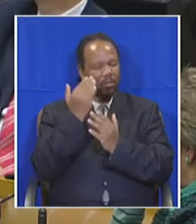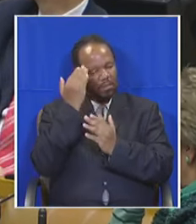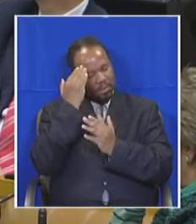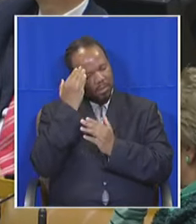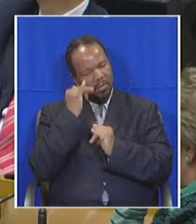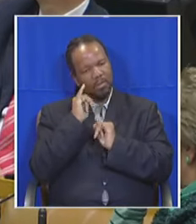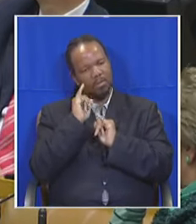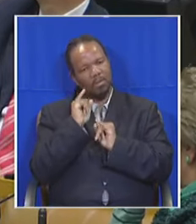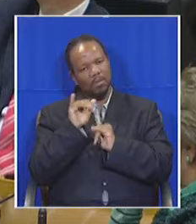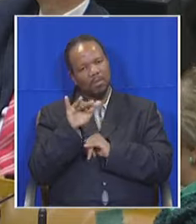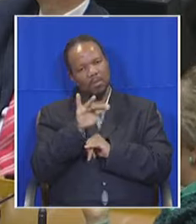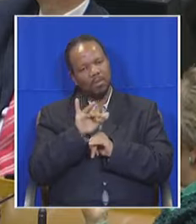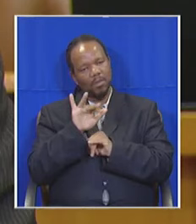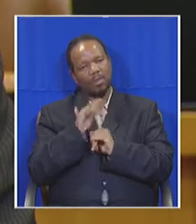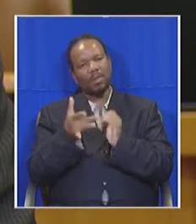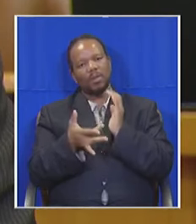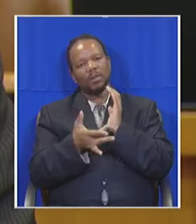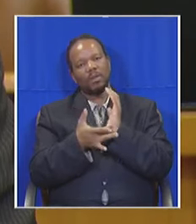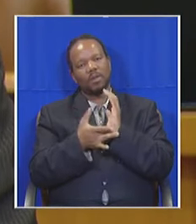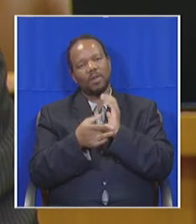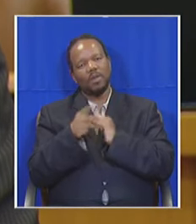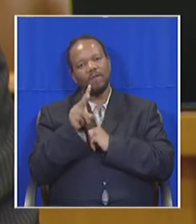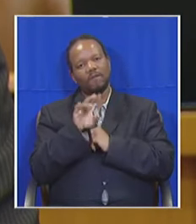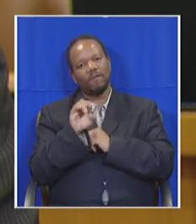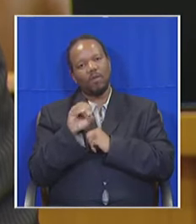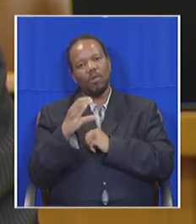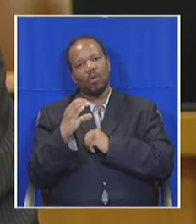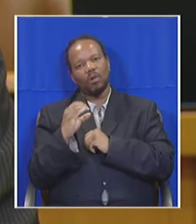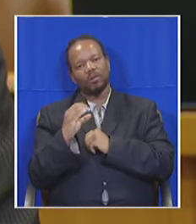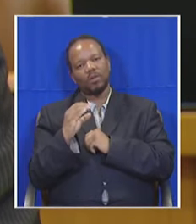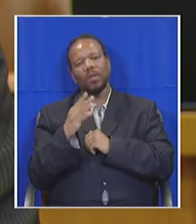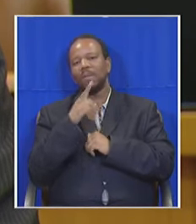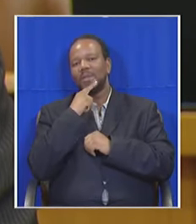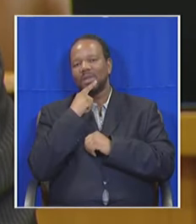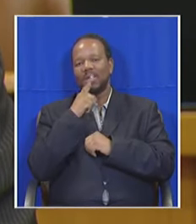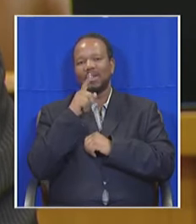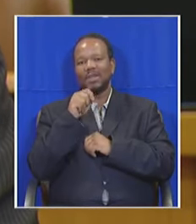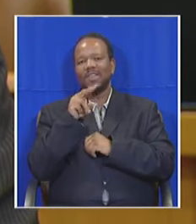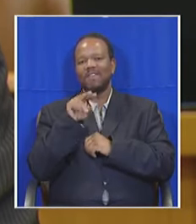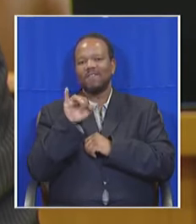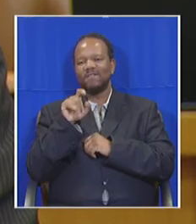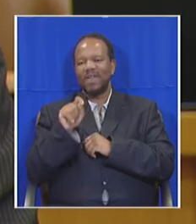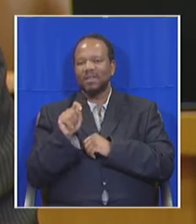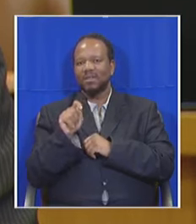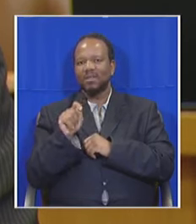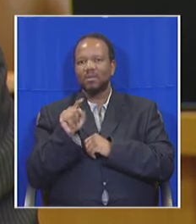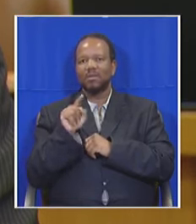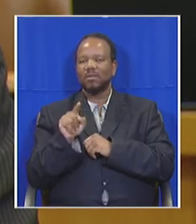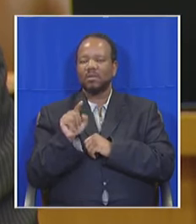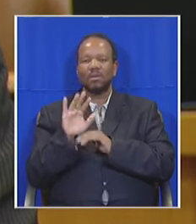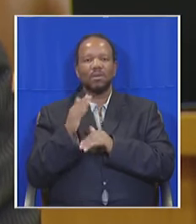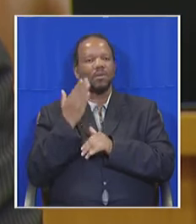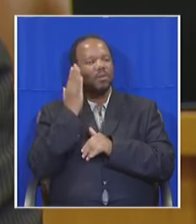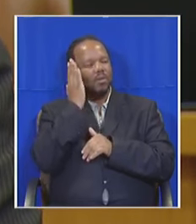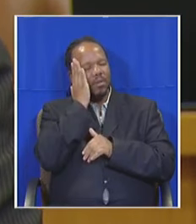which students at technical and vocational education and training, or TVET colleges, who have not been able to secure accommodation during their